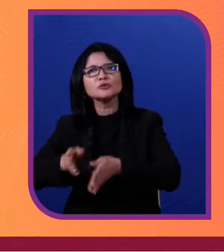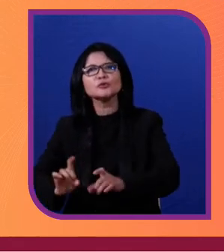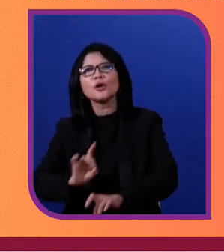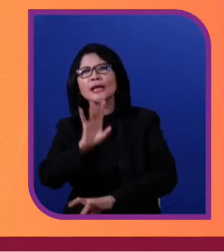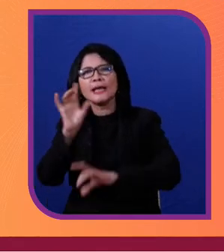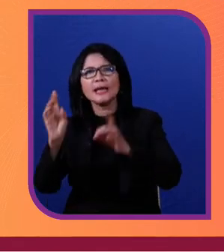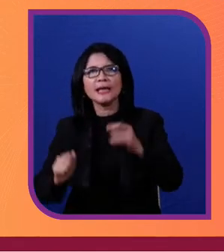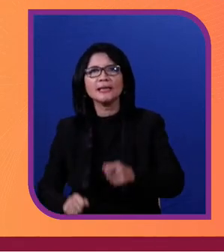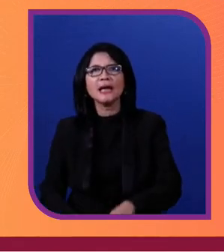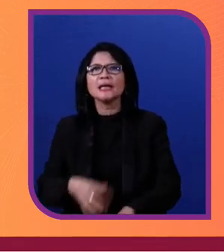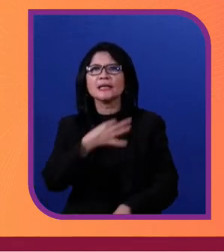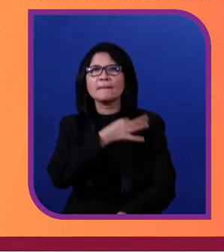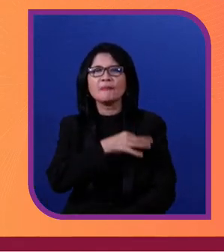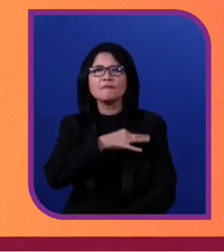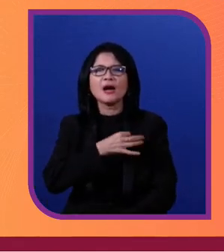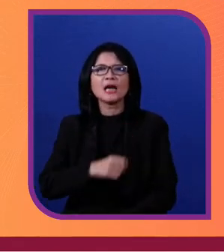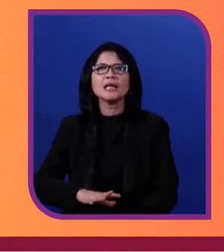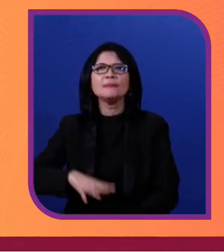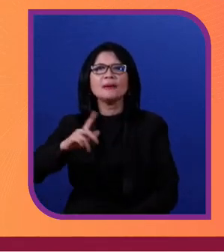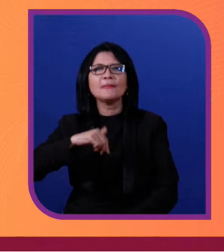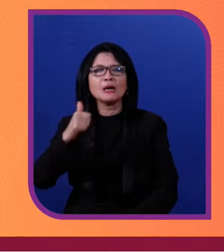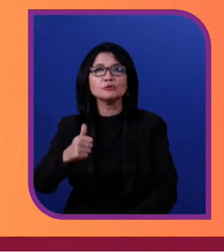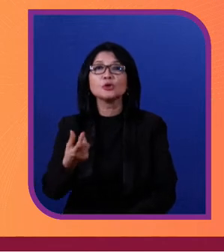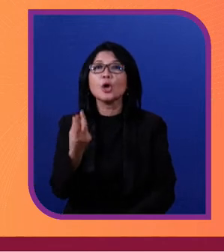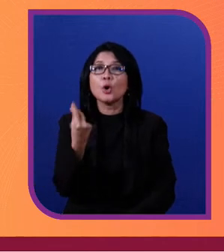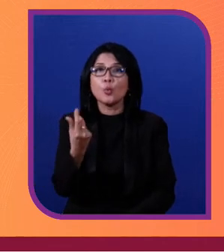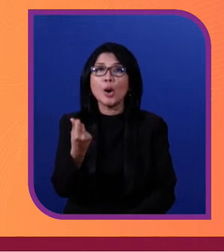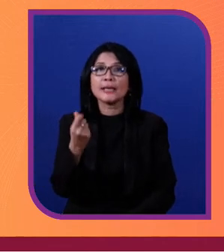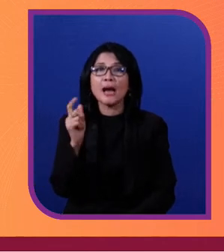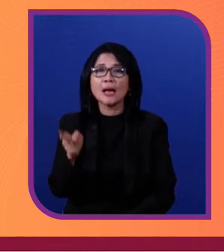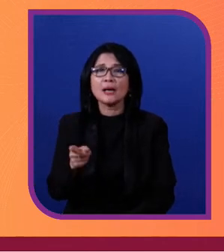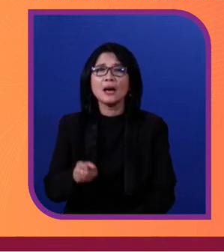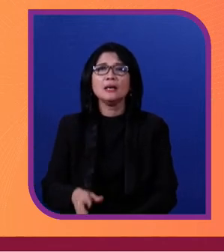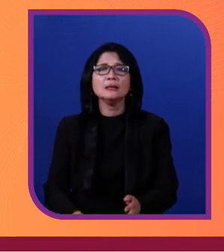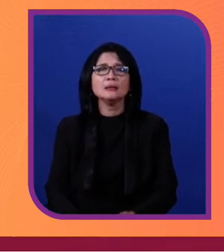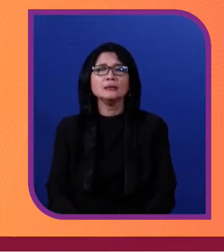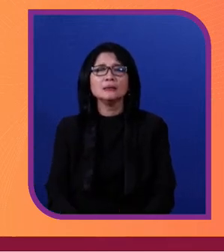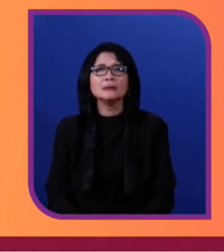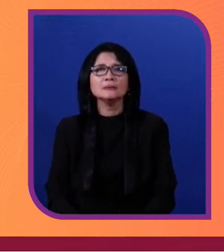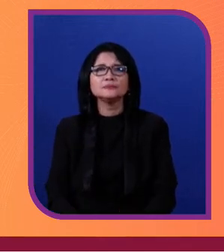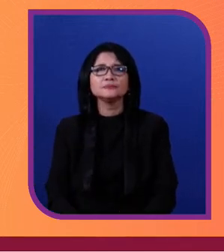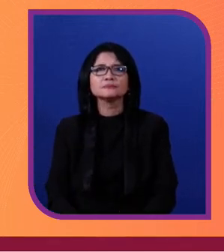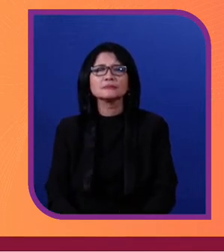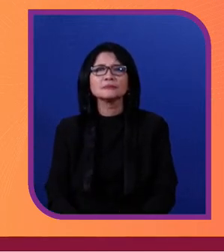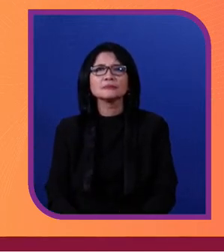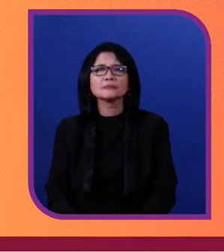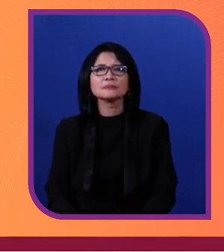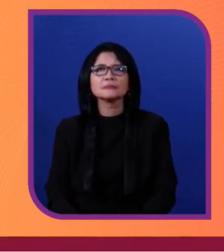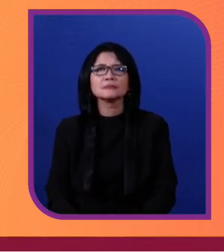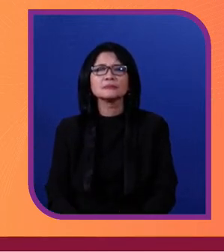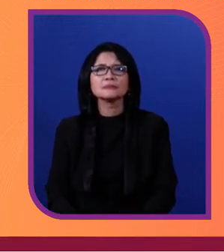twicsy.com betul-betul integrity teknologi sentuh